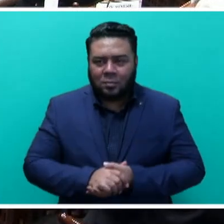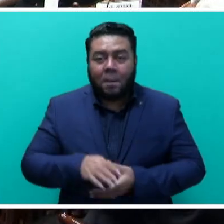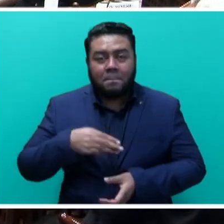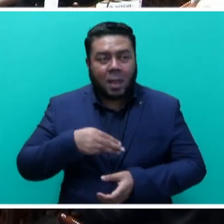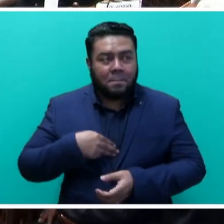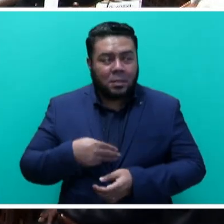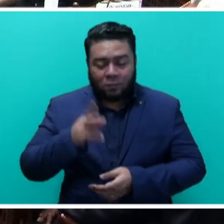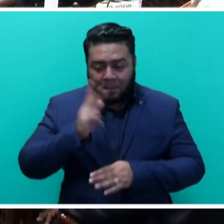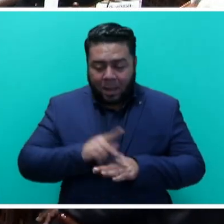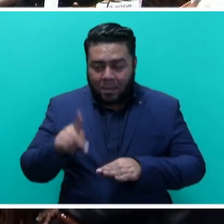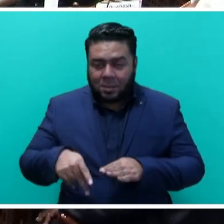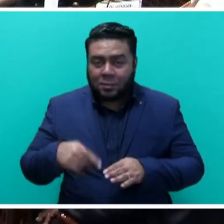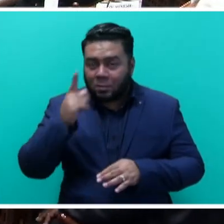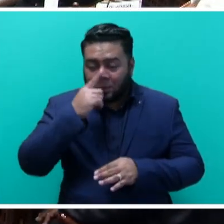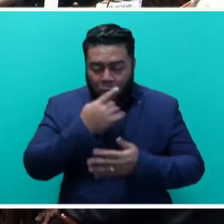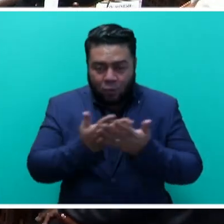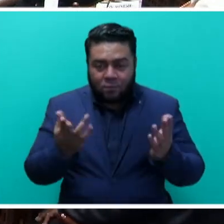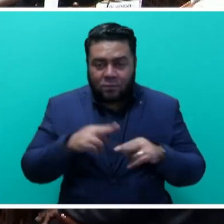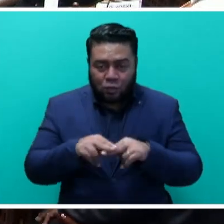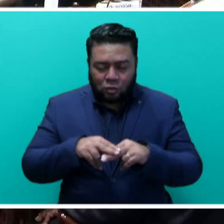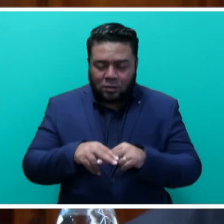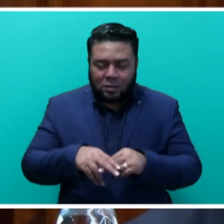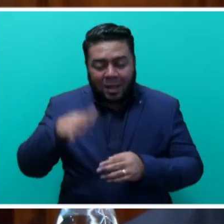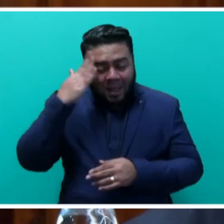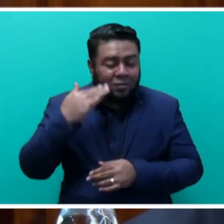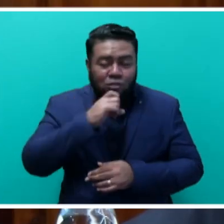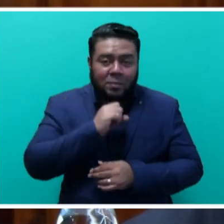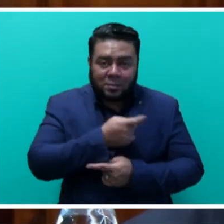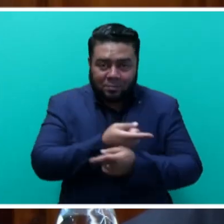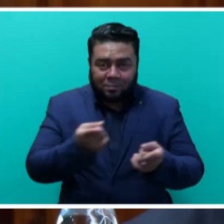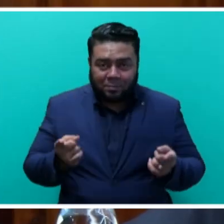of Parliament, fellow citizens, ladies and gentlemen.